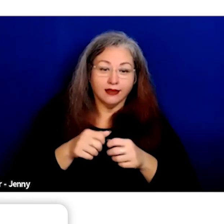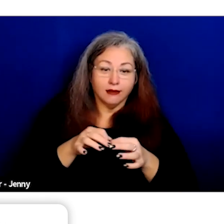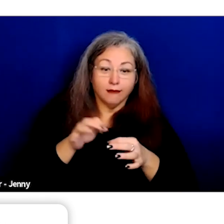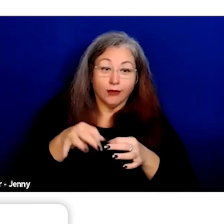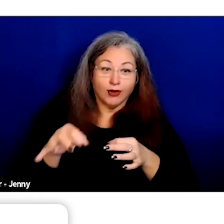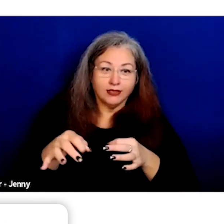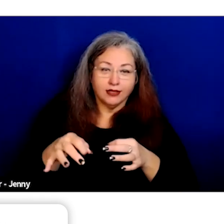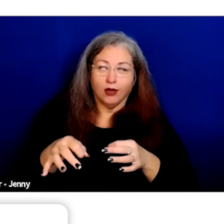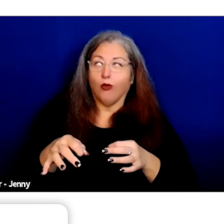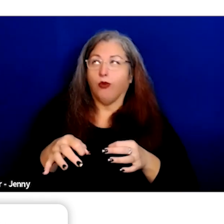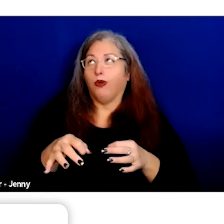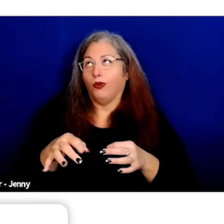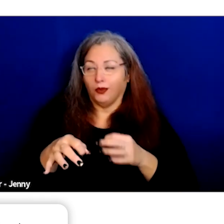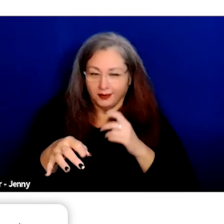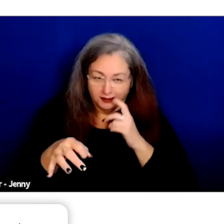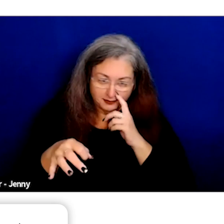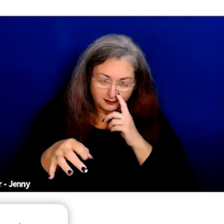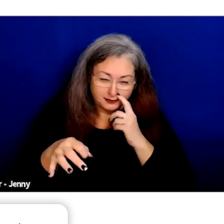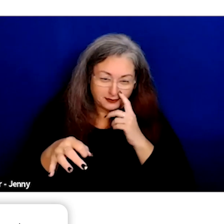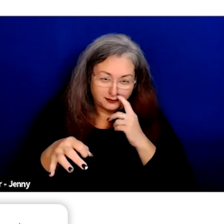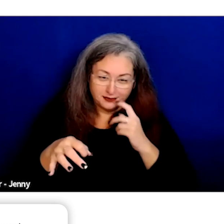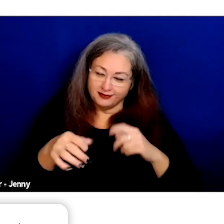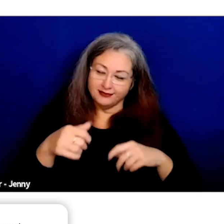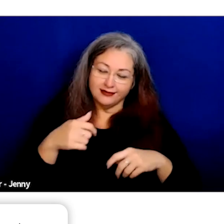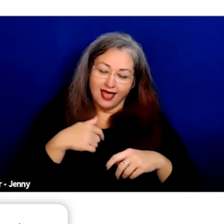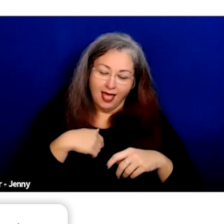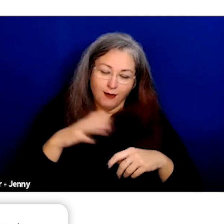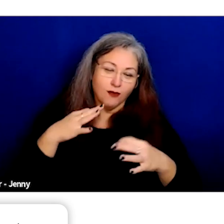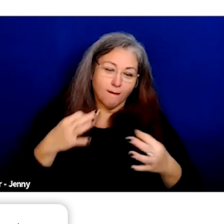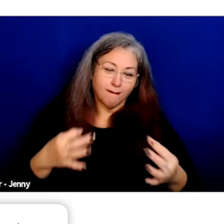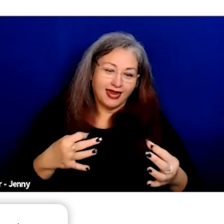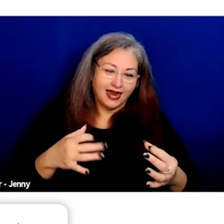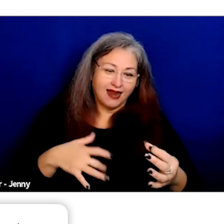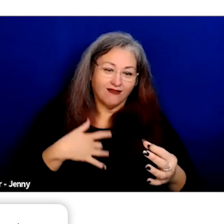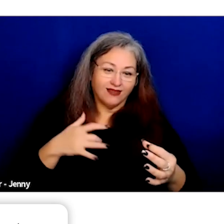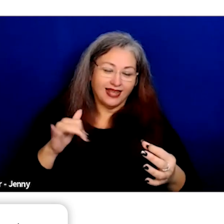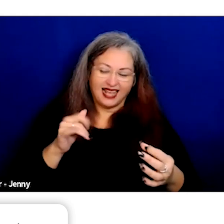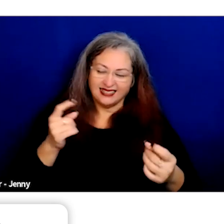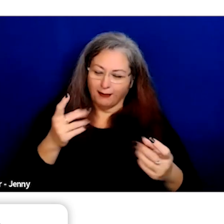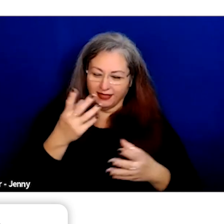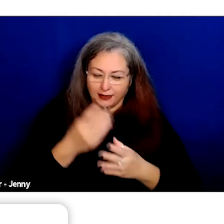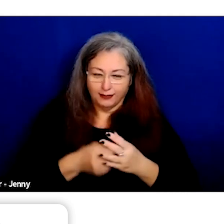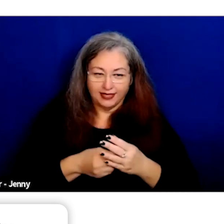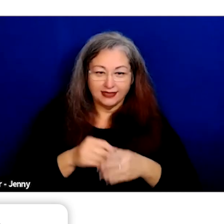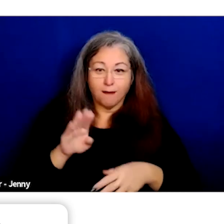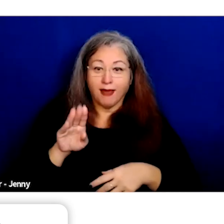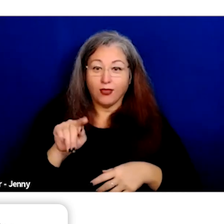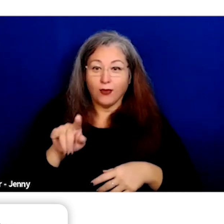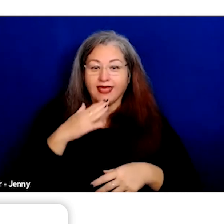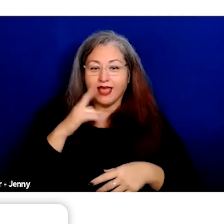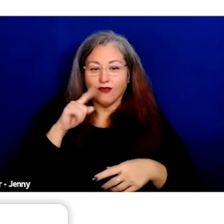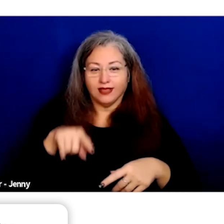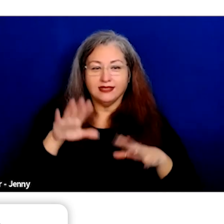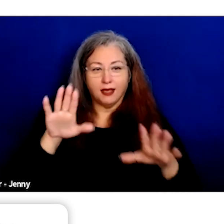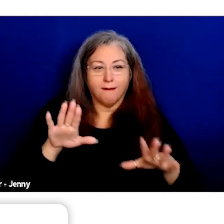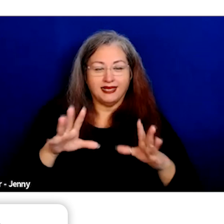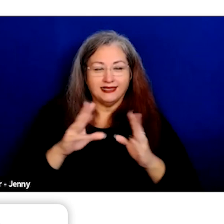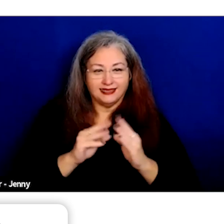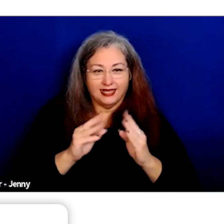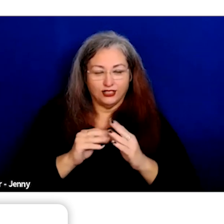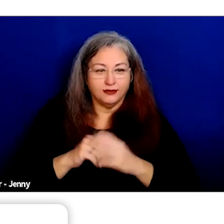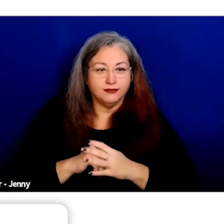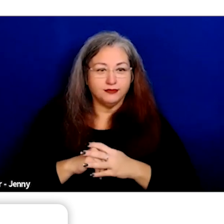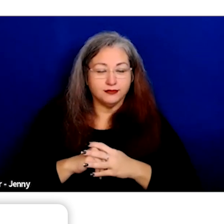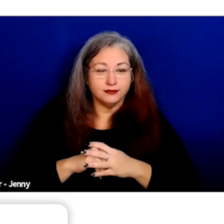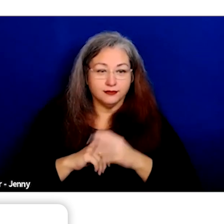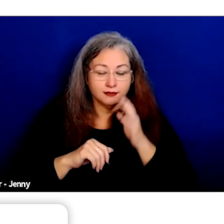Ha! I've been meditating and feeling like something's missing. By the way, thanks for this amazing session.